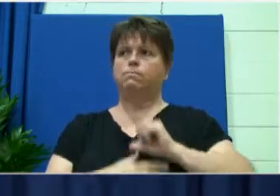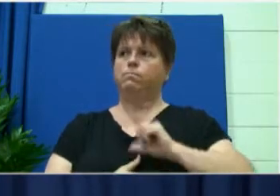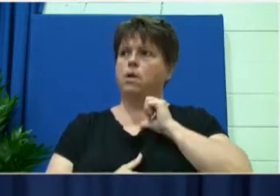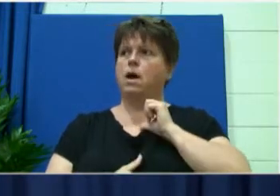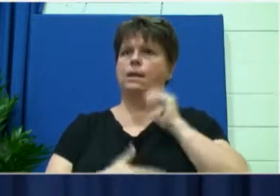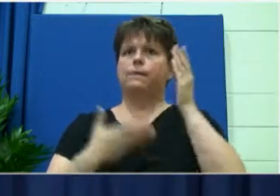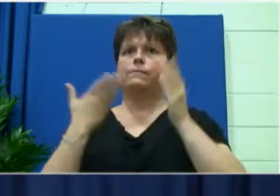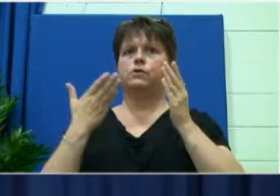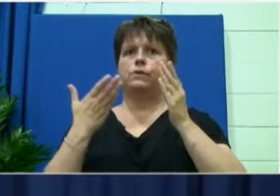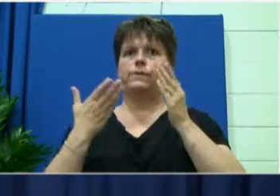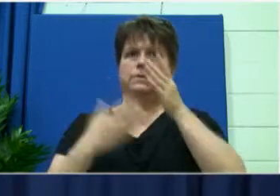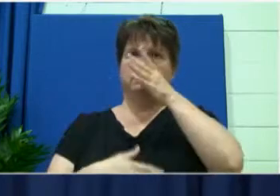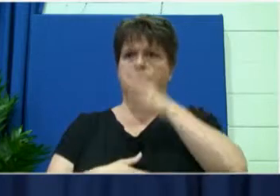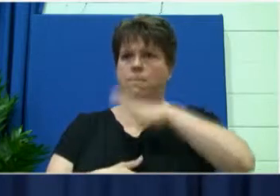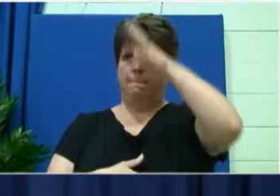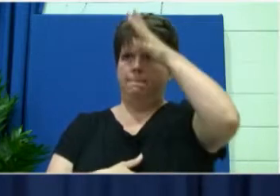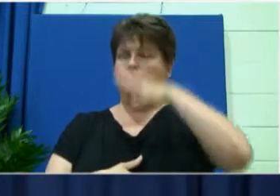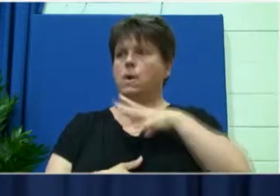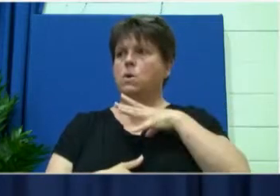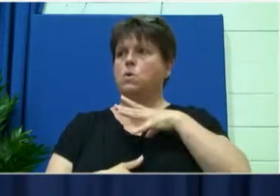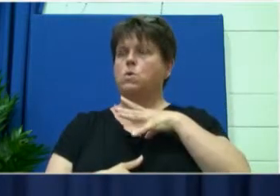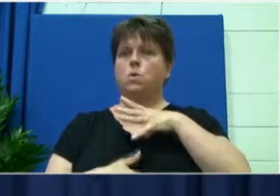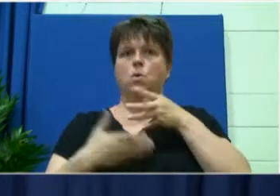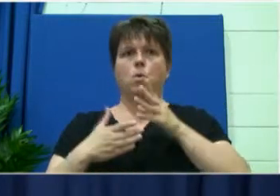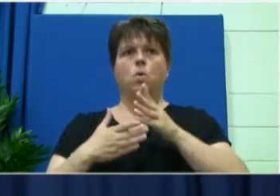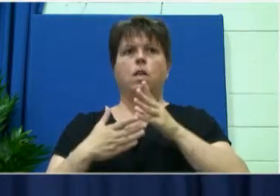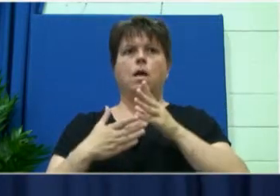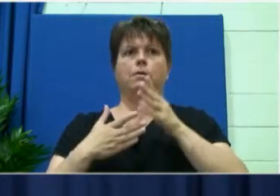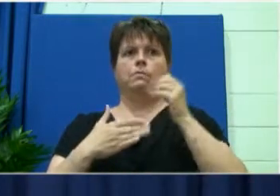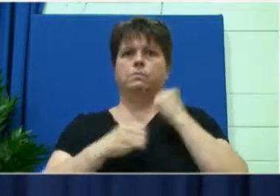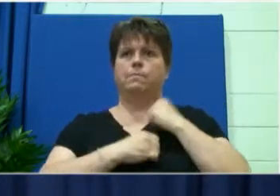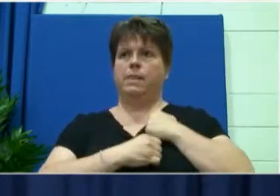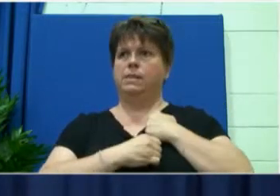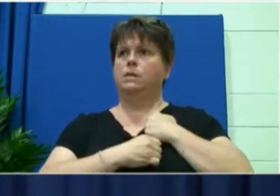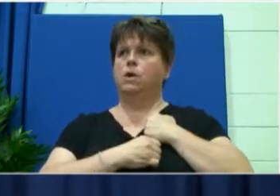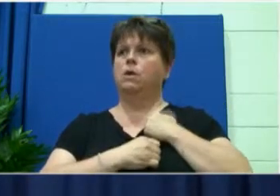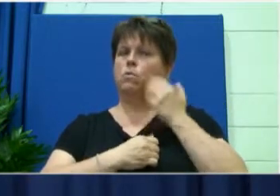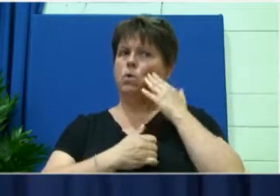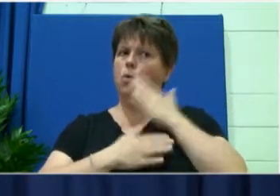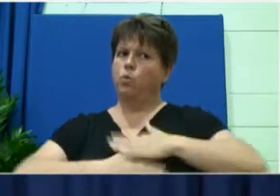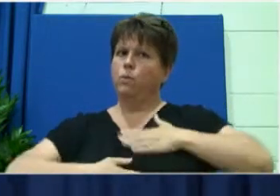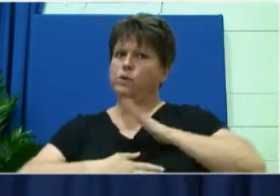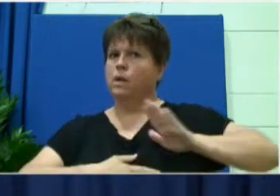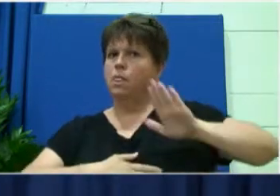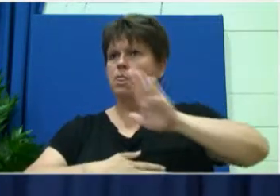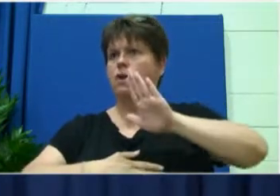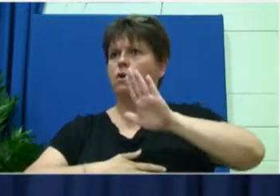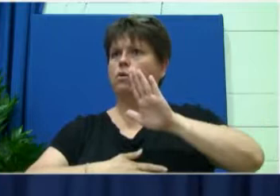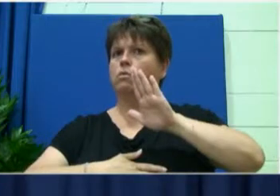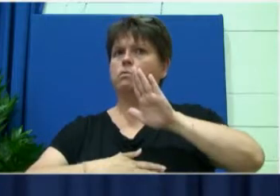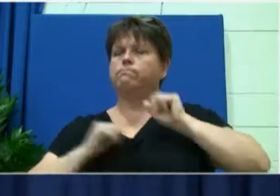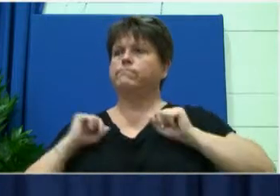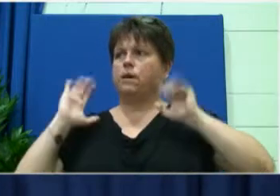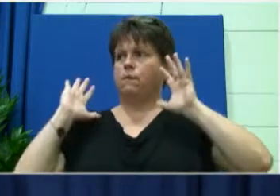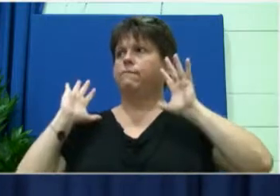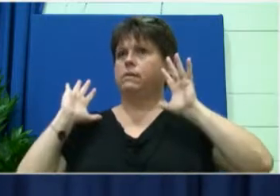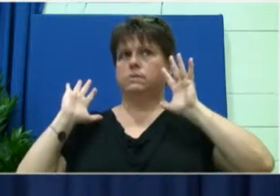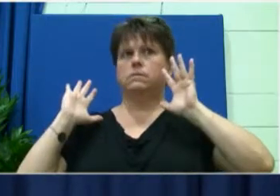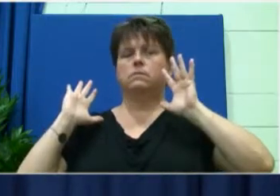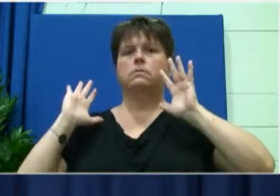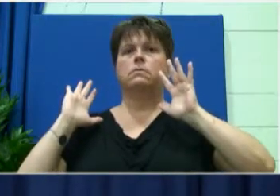in the servicemen and women. We strive to let every service member know how much we appreciate their sacrifice for what we have